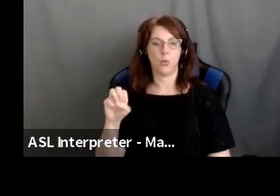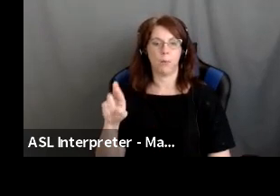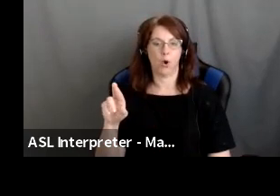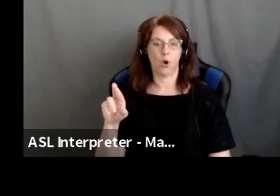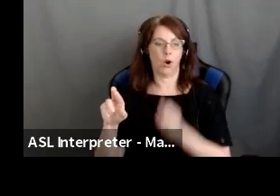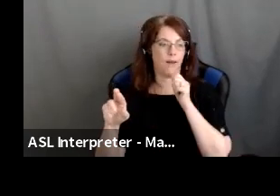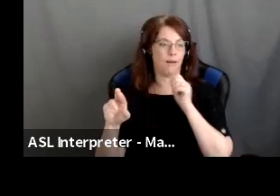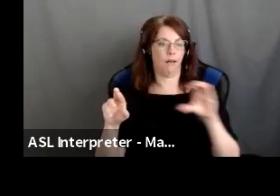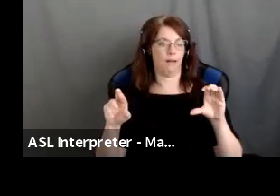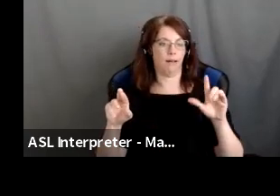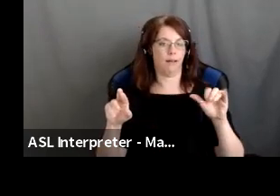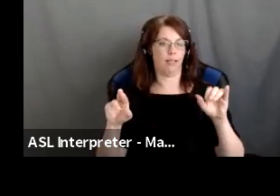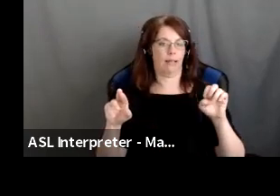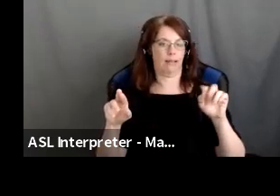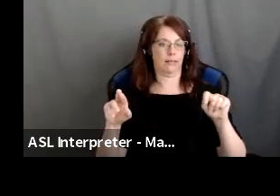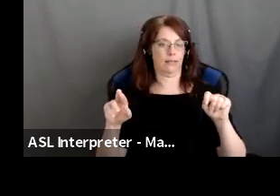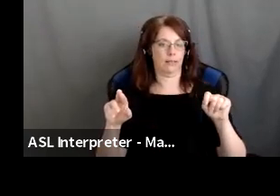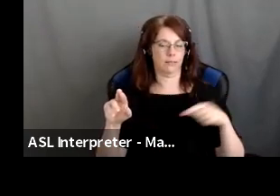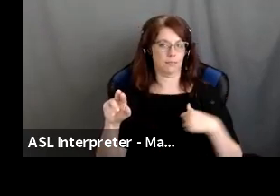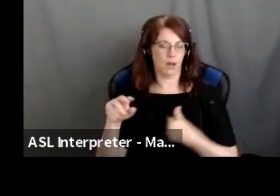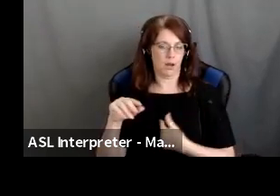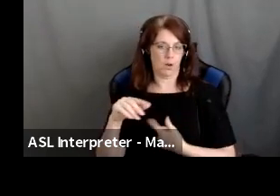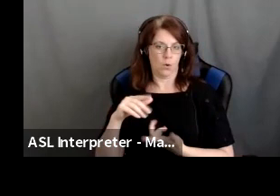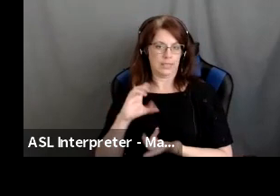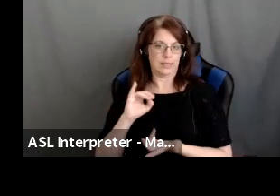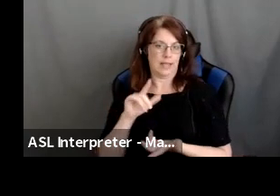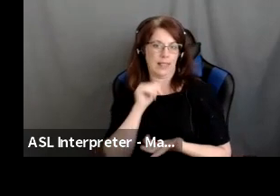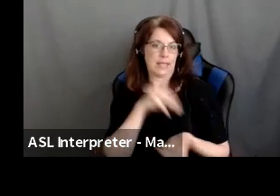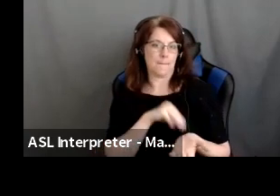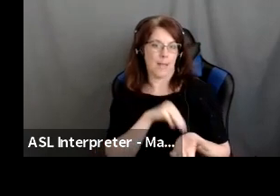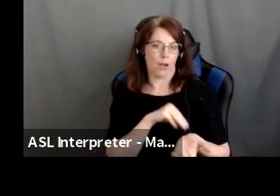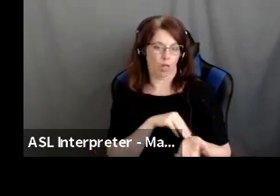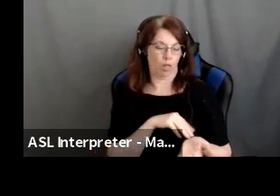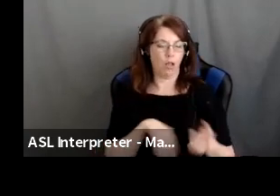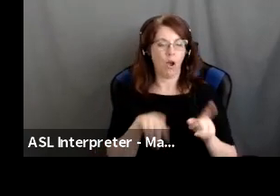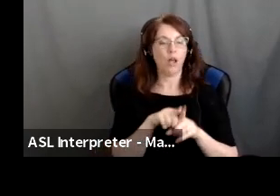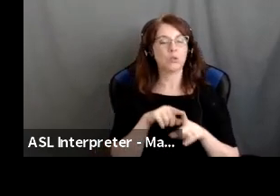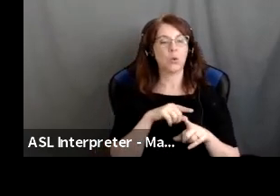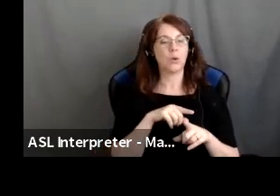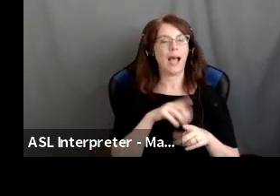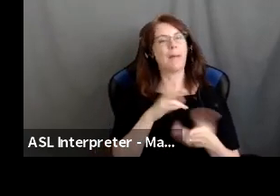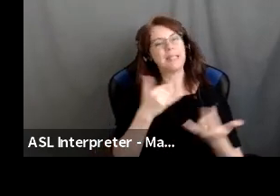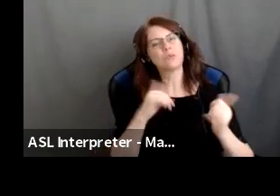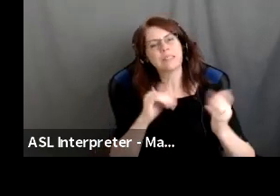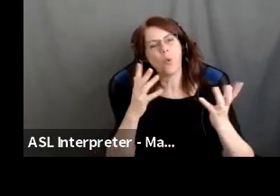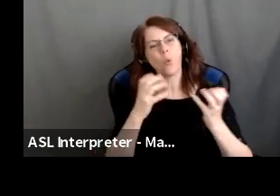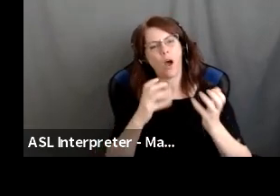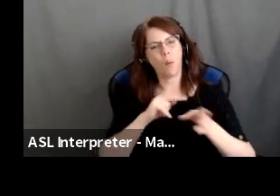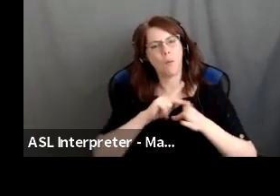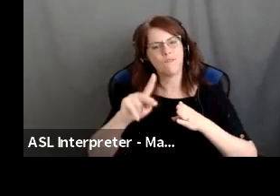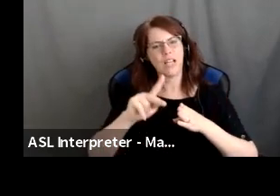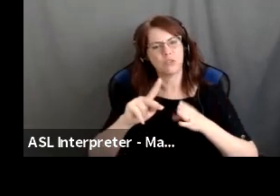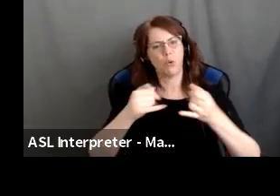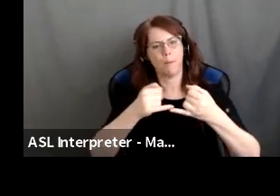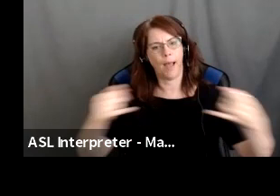them clients is that SILs aren't medical models, but also because you still want to have professional